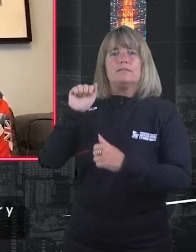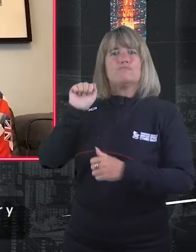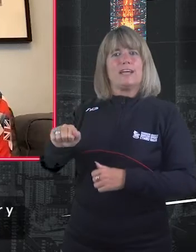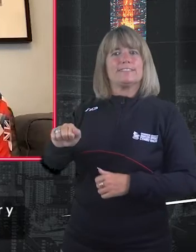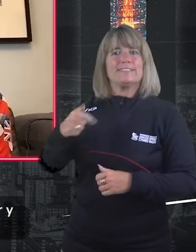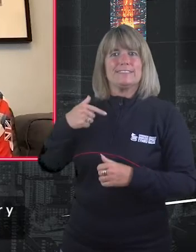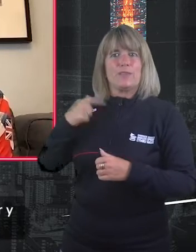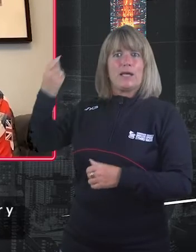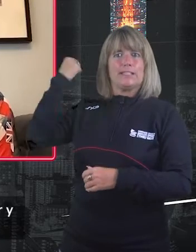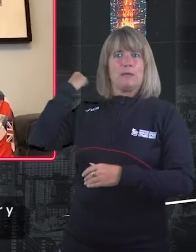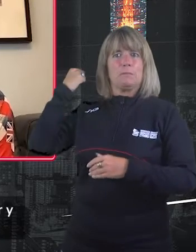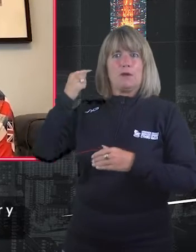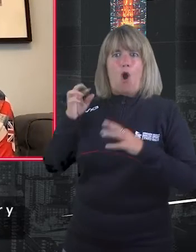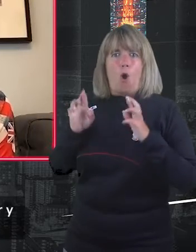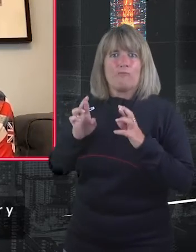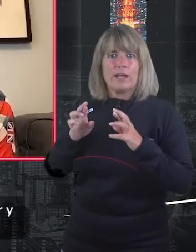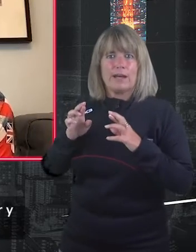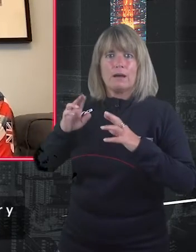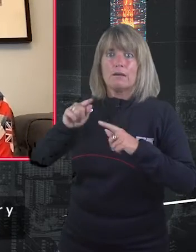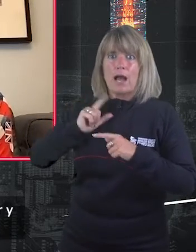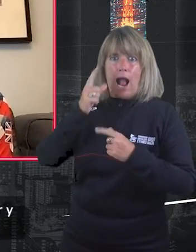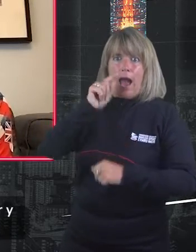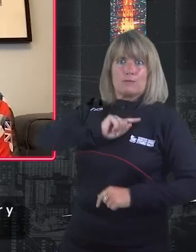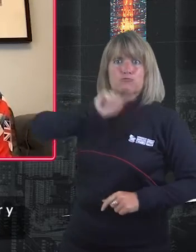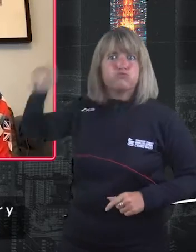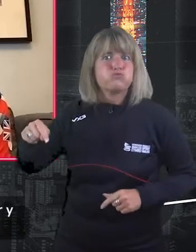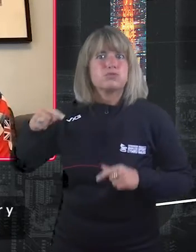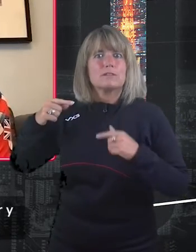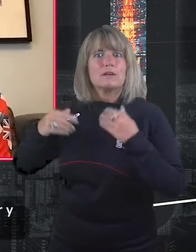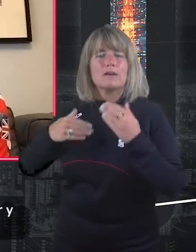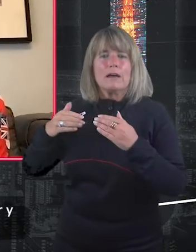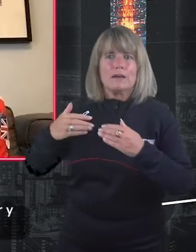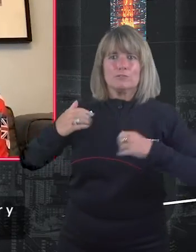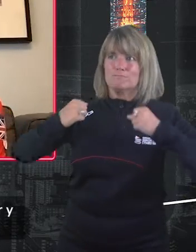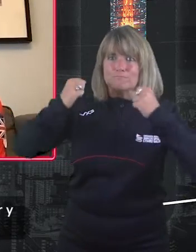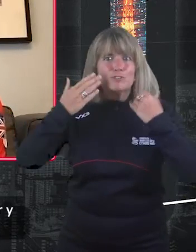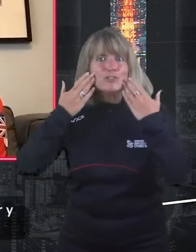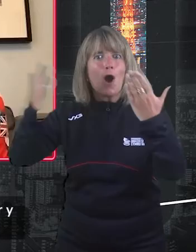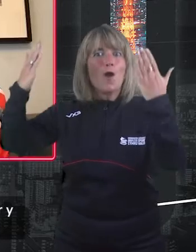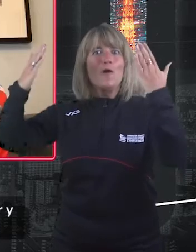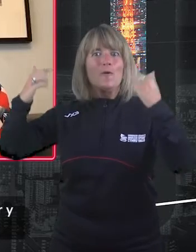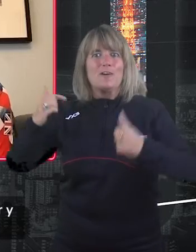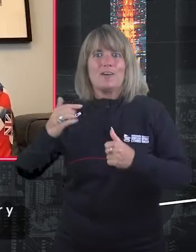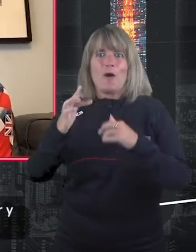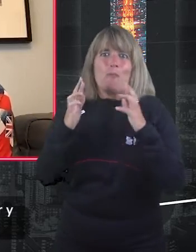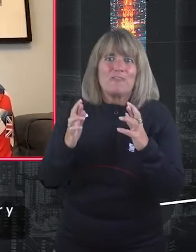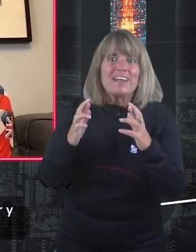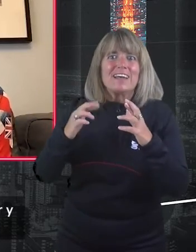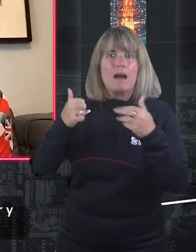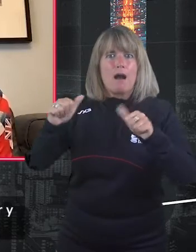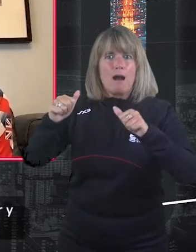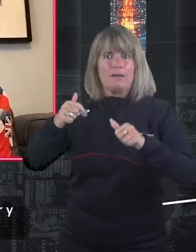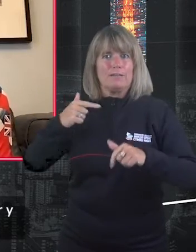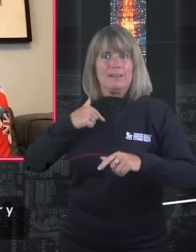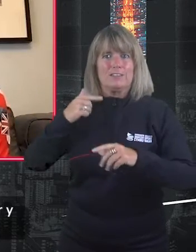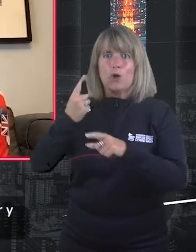definitely the right decision at the time, but hopefully now we can kind of go out there and put on a really great performance and hopefully, you know, give people,